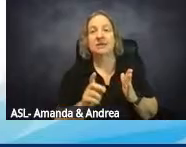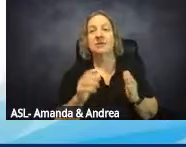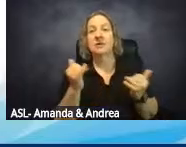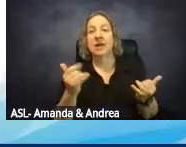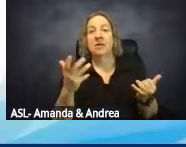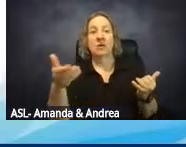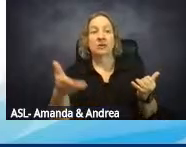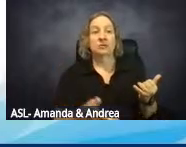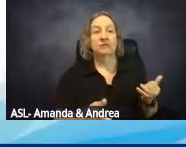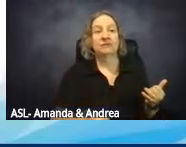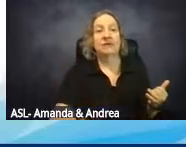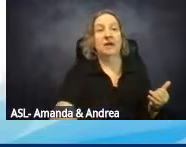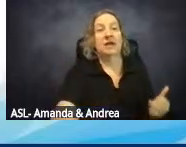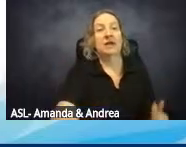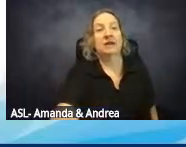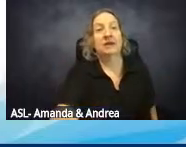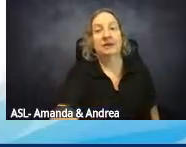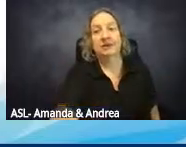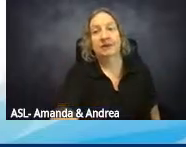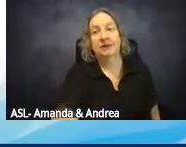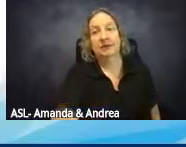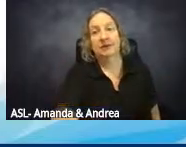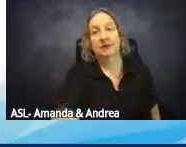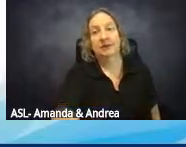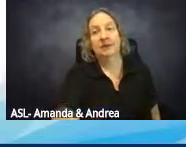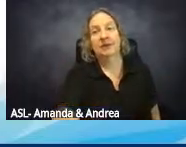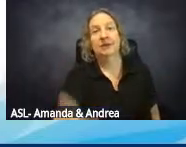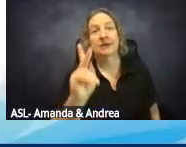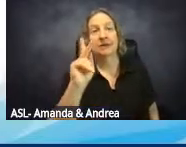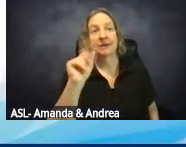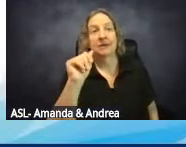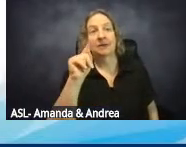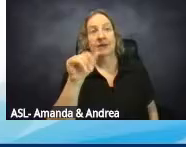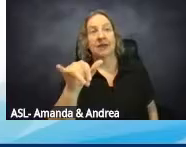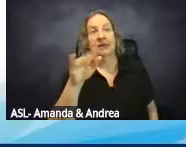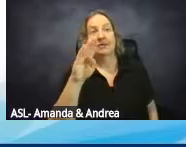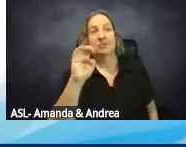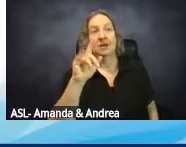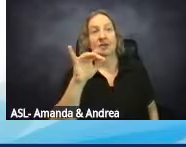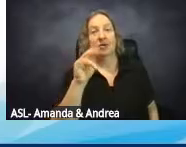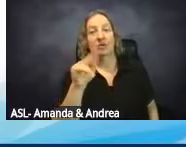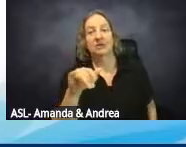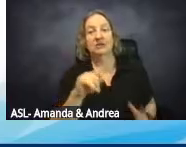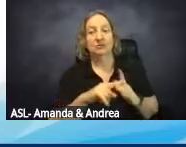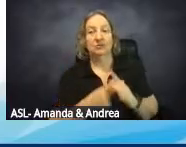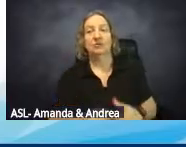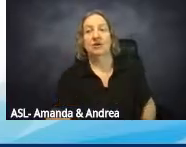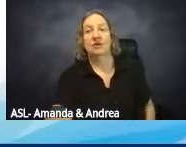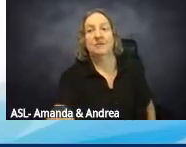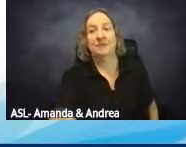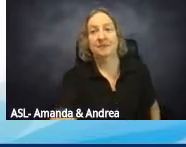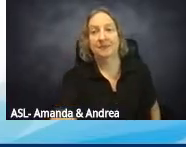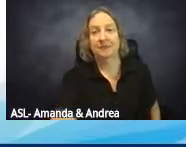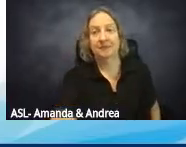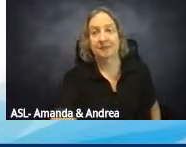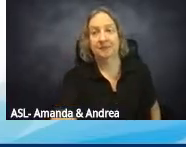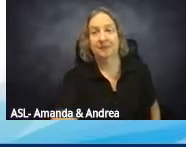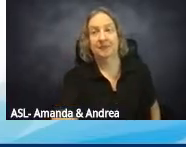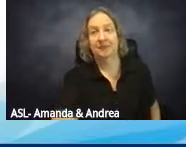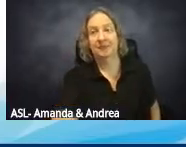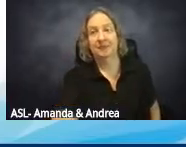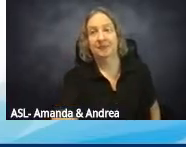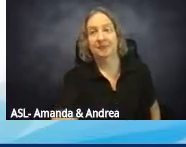invite Katie Belliconi to kick us off. Hi, Katie. Hi, thanks, Lisa. My name is